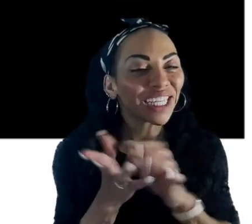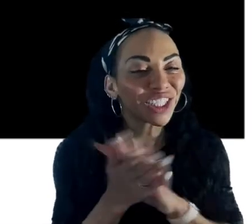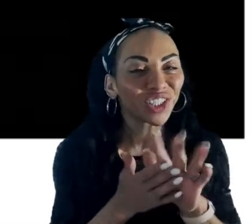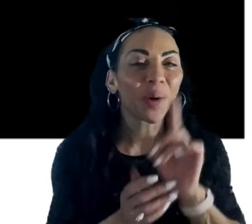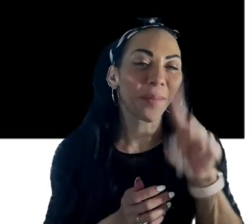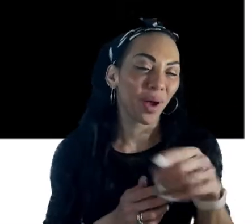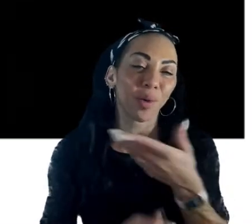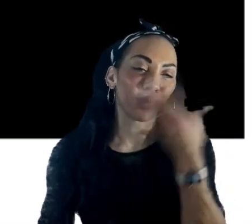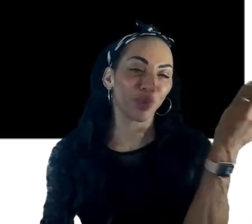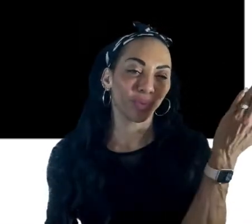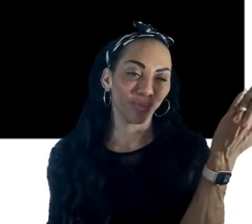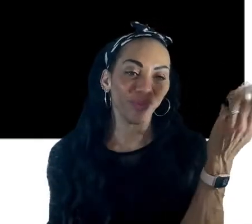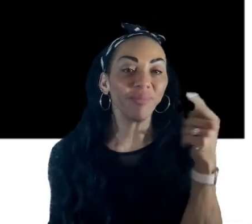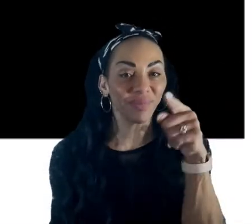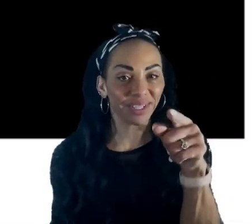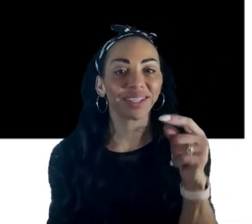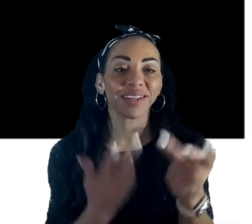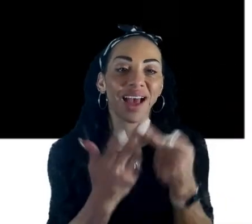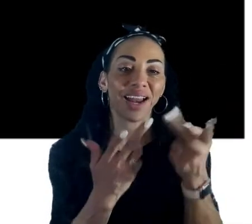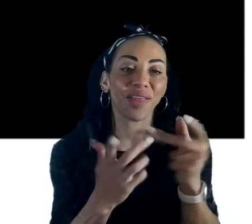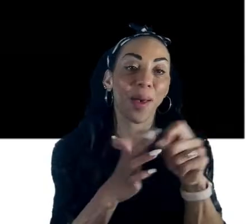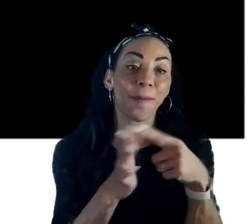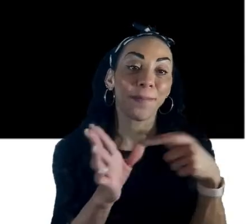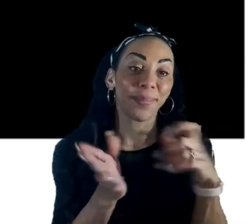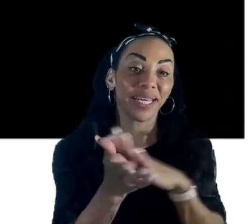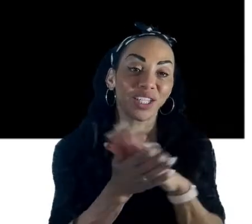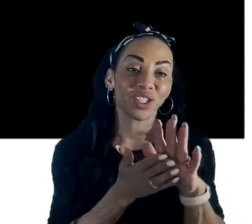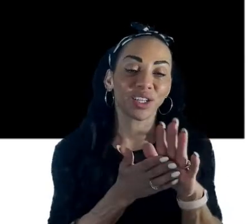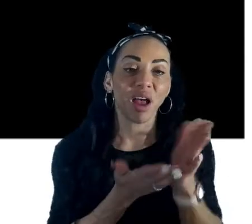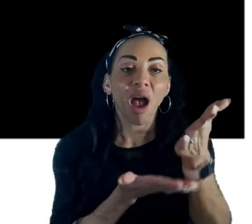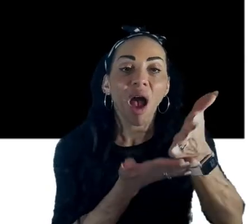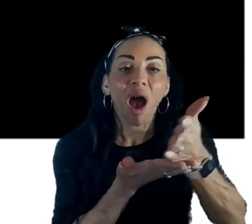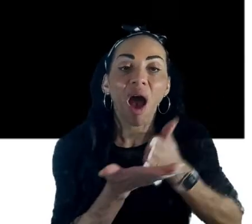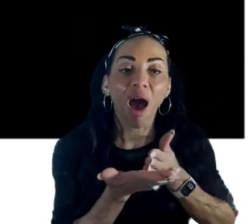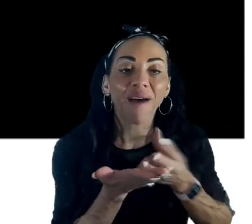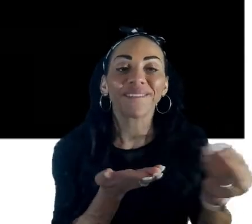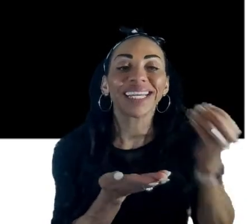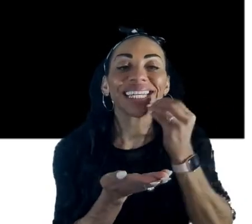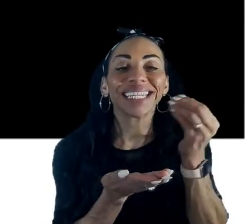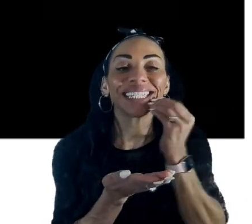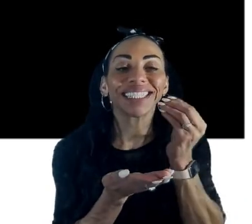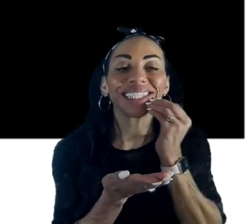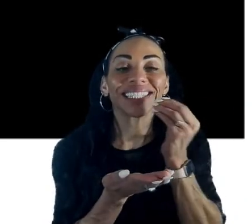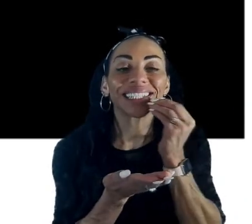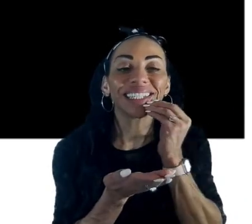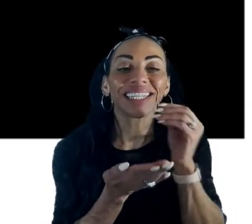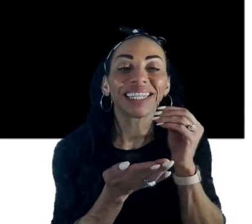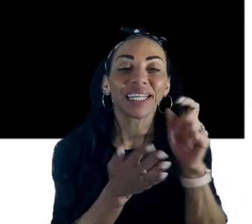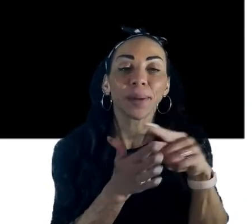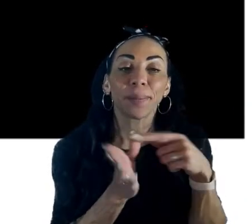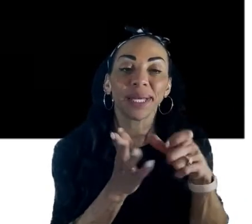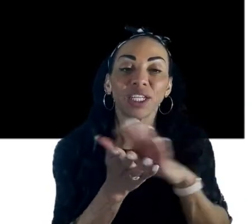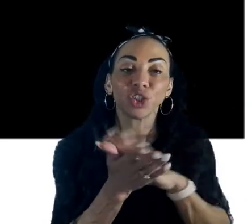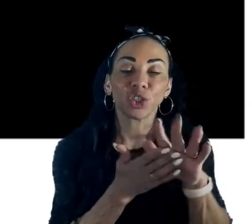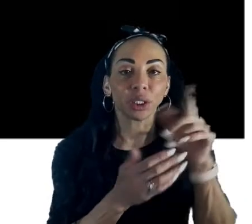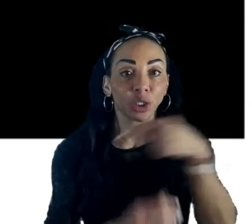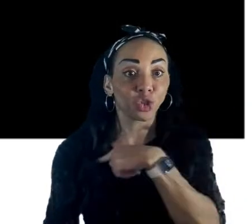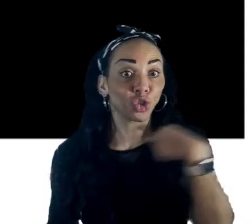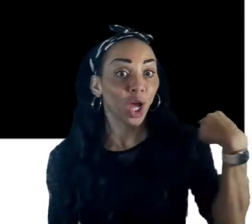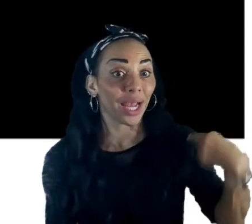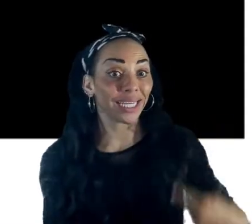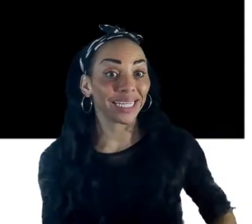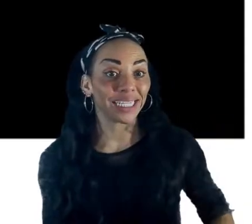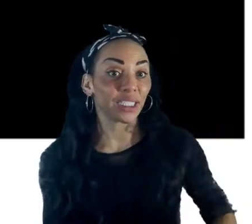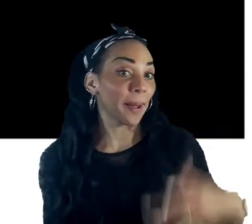This is another peach, a half-eaten peach. And in Chinese mythology, a half-eaten